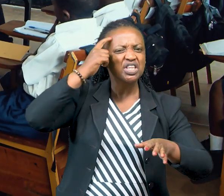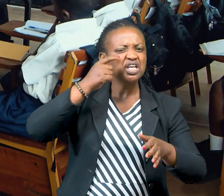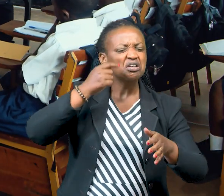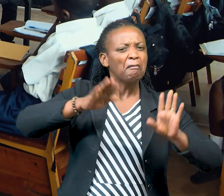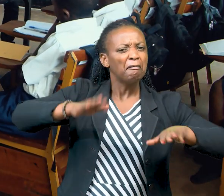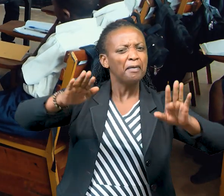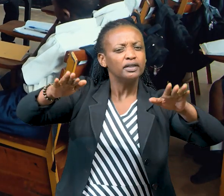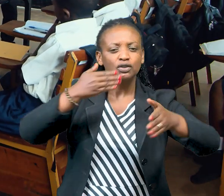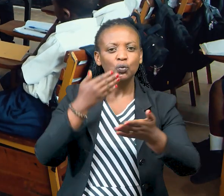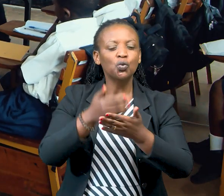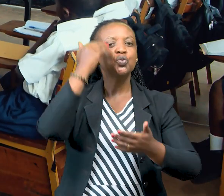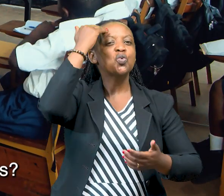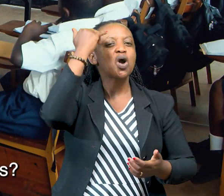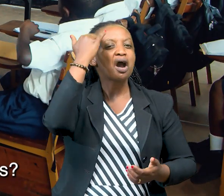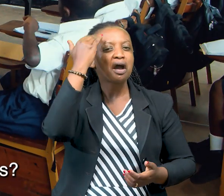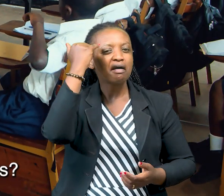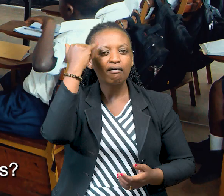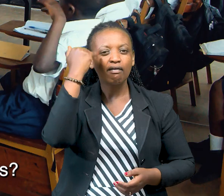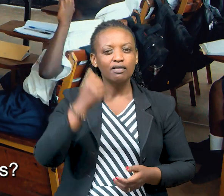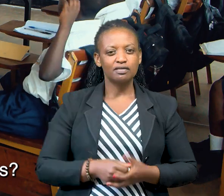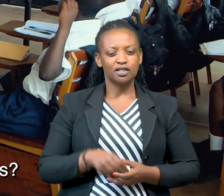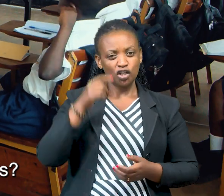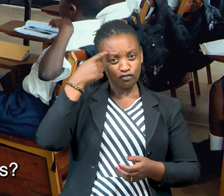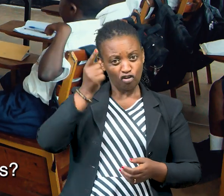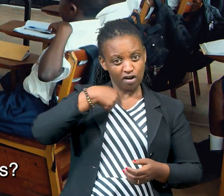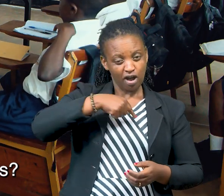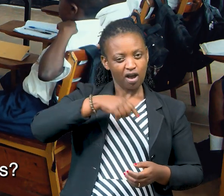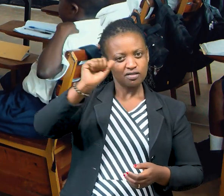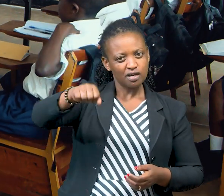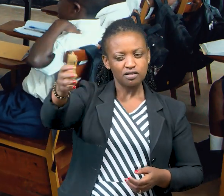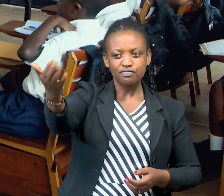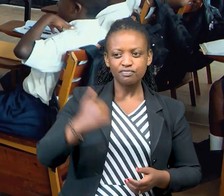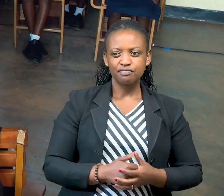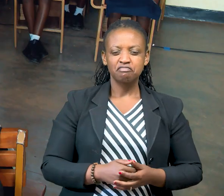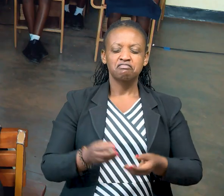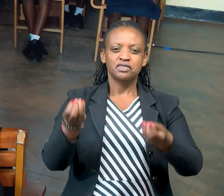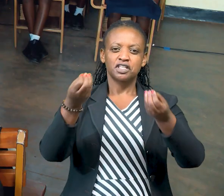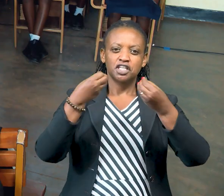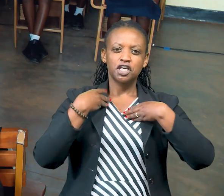do you think they are good? Why do you think birds are good to us? Yes, please.